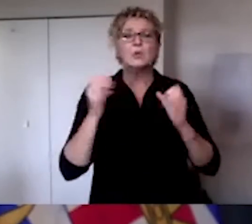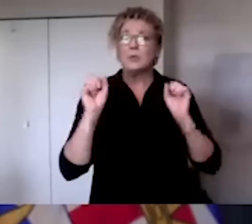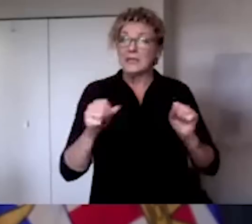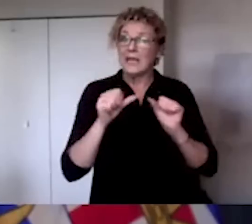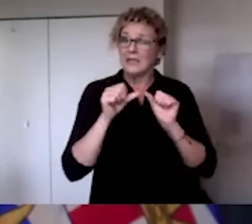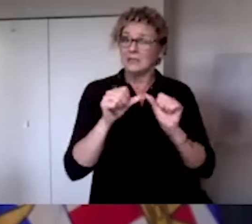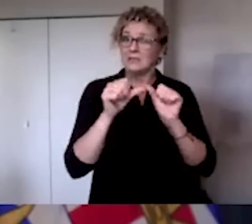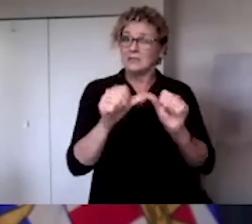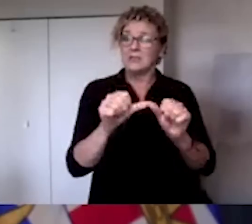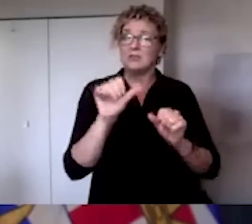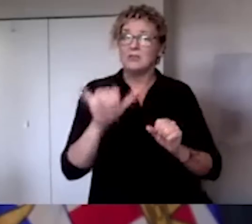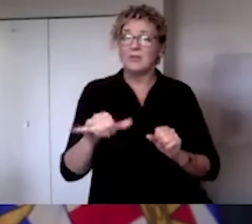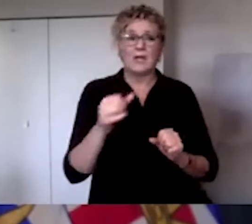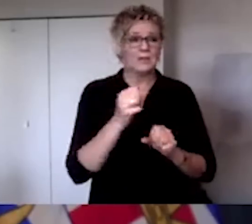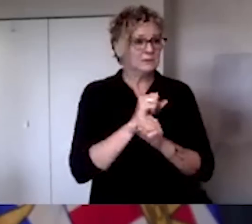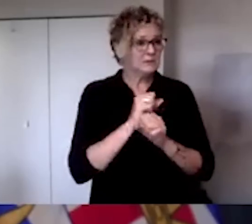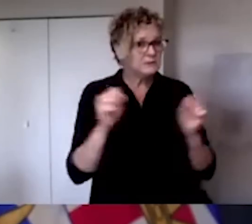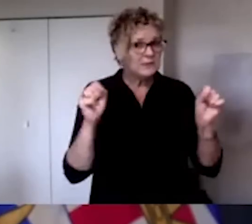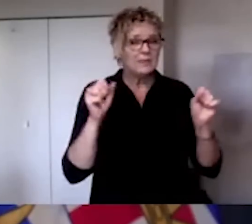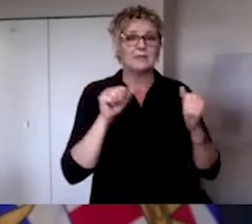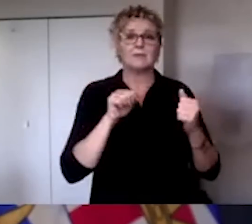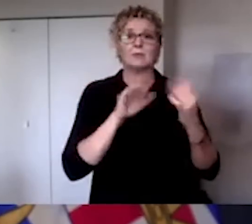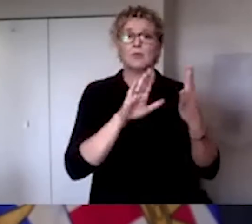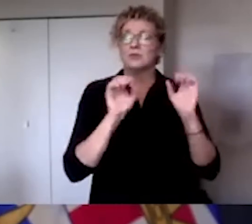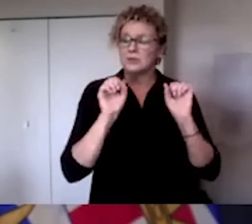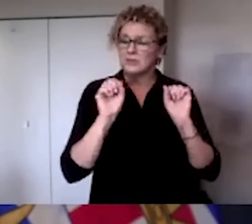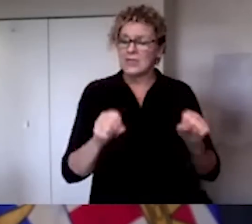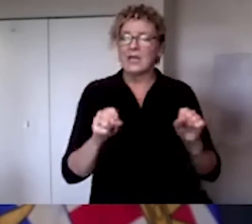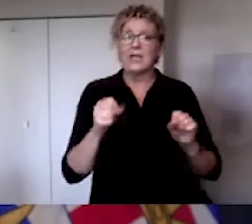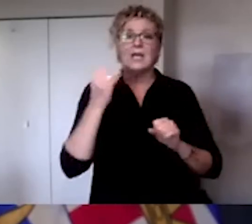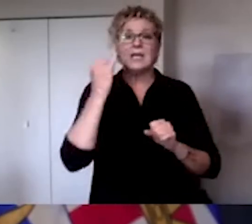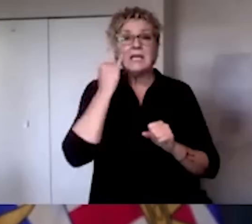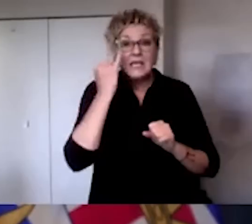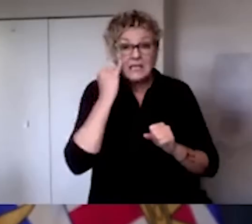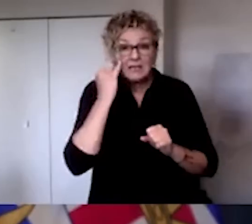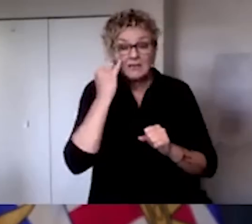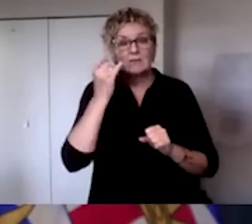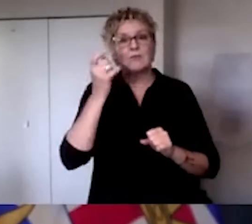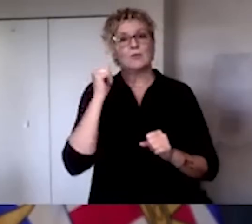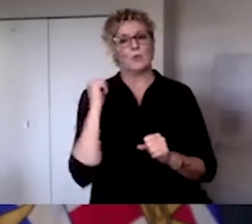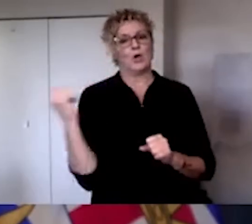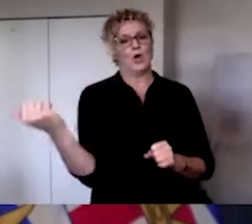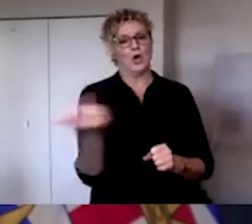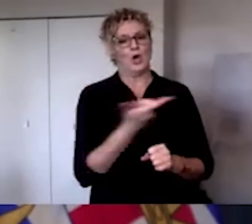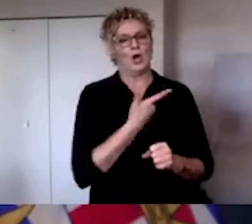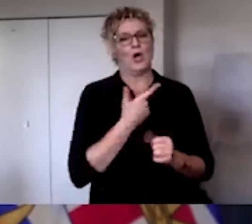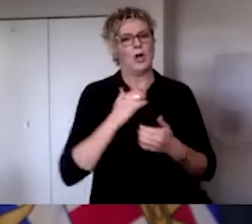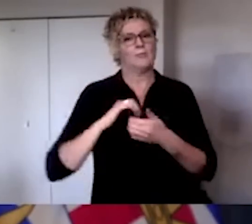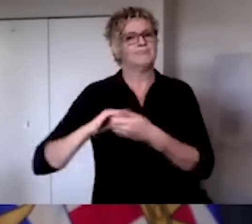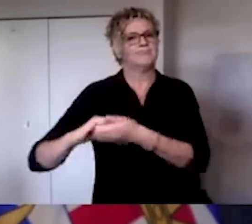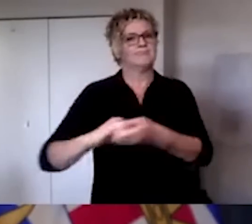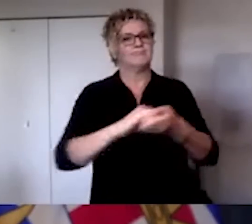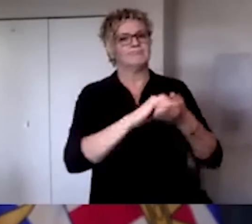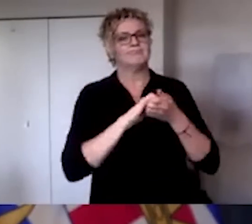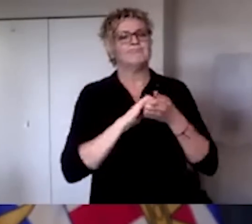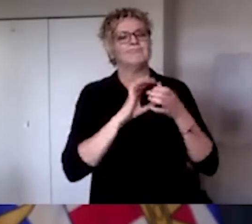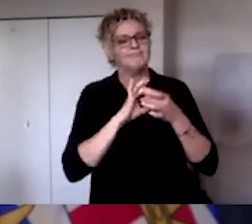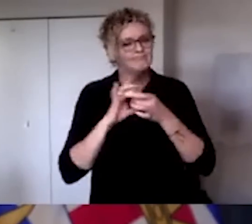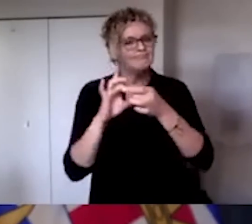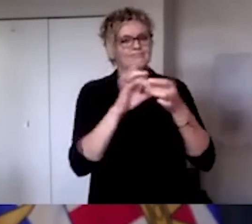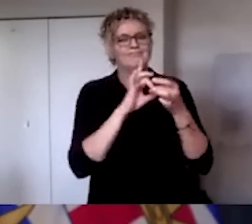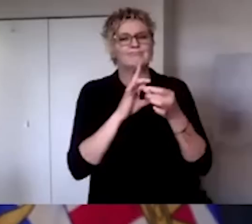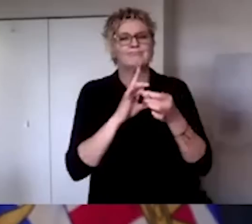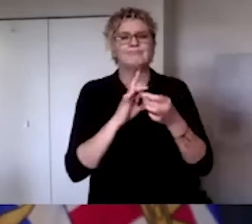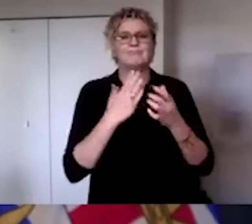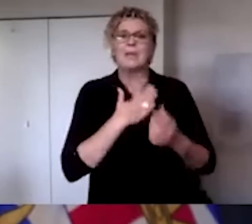and distance in place in restaurants, can keep customers, colleagues, and our communities safe. Let's take a moment